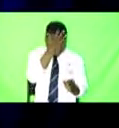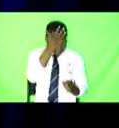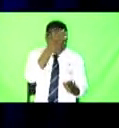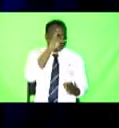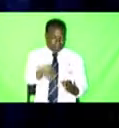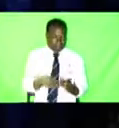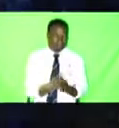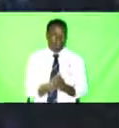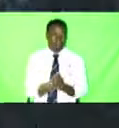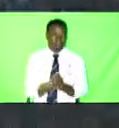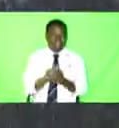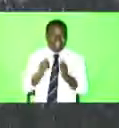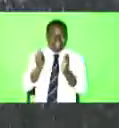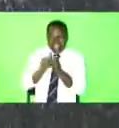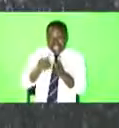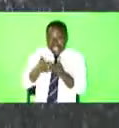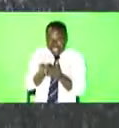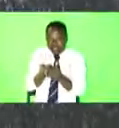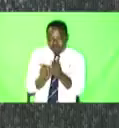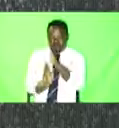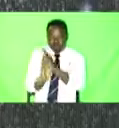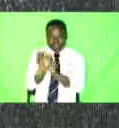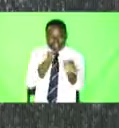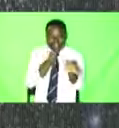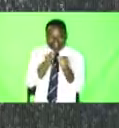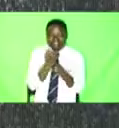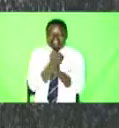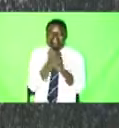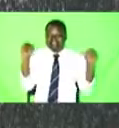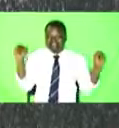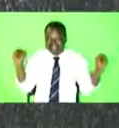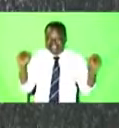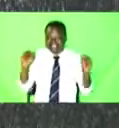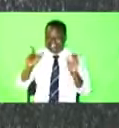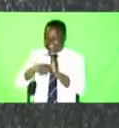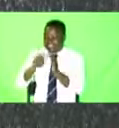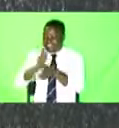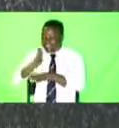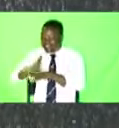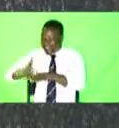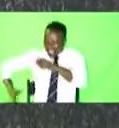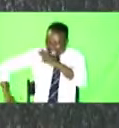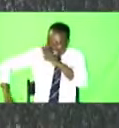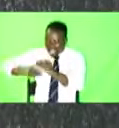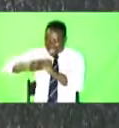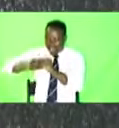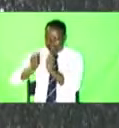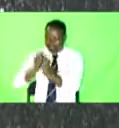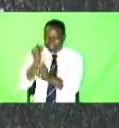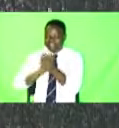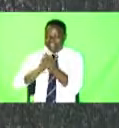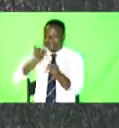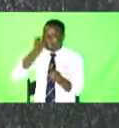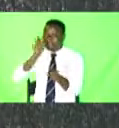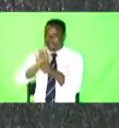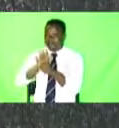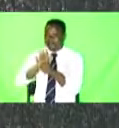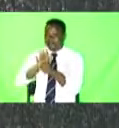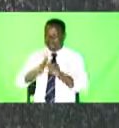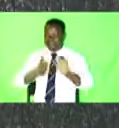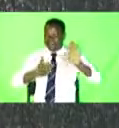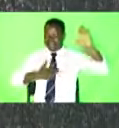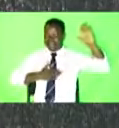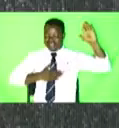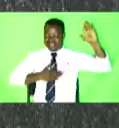God packaged salvation. And he backed it with an oath. God